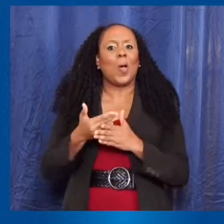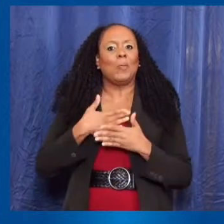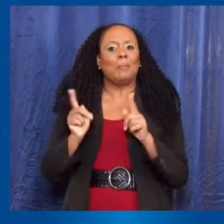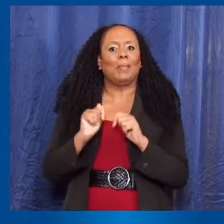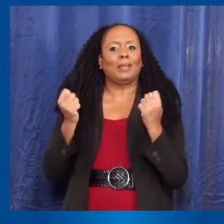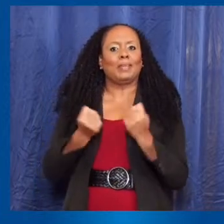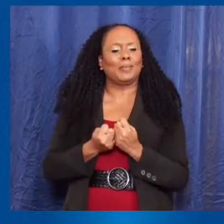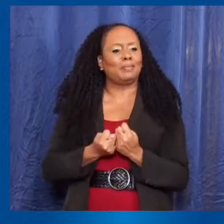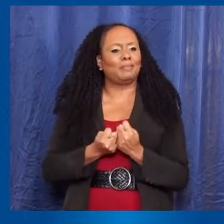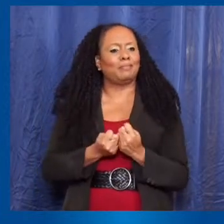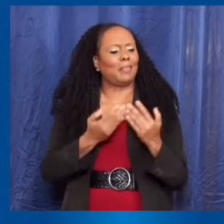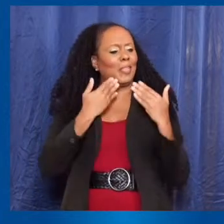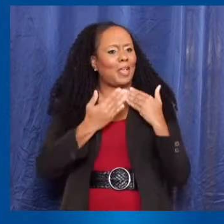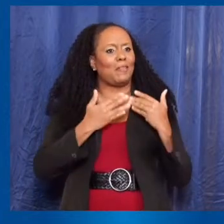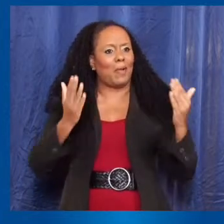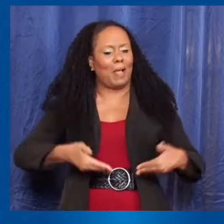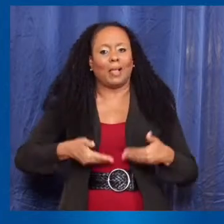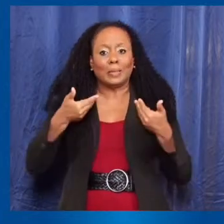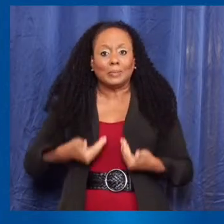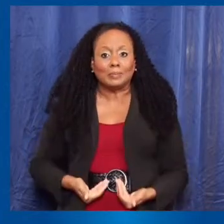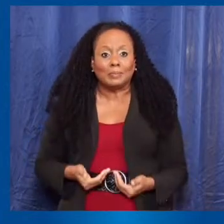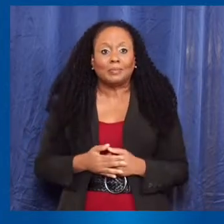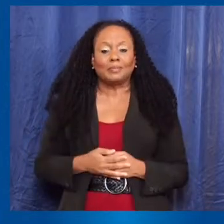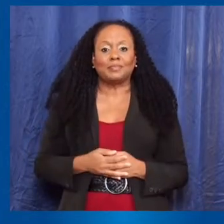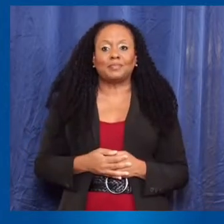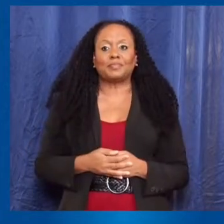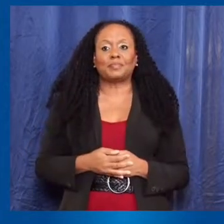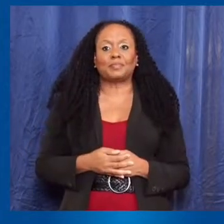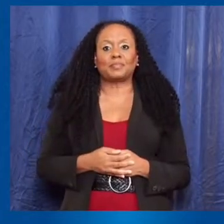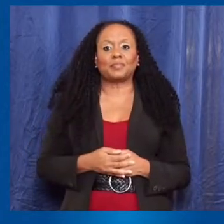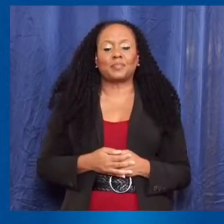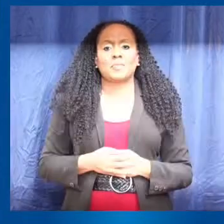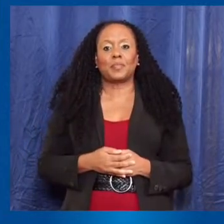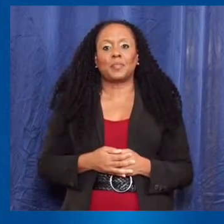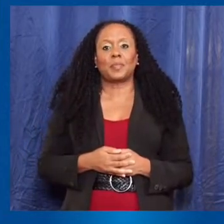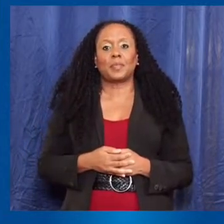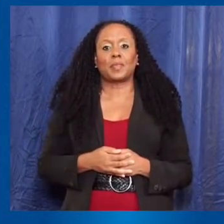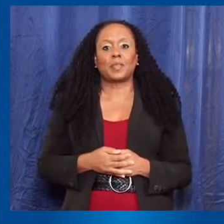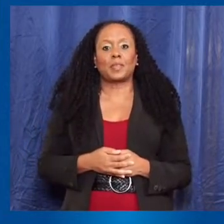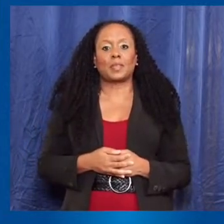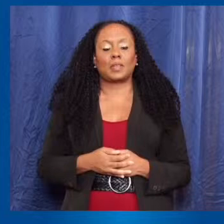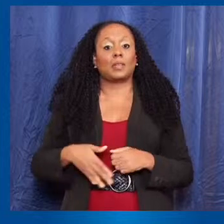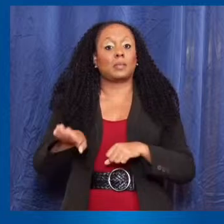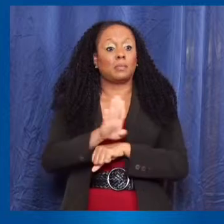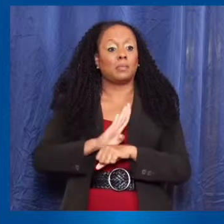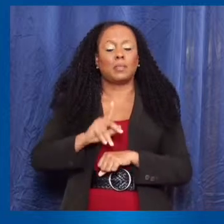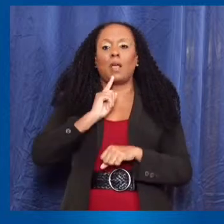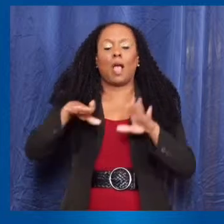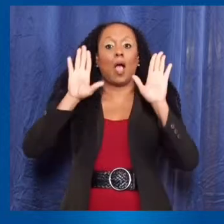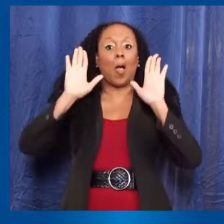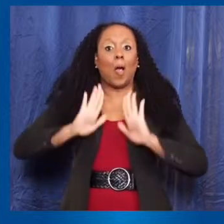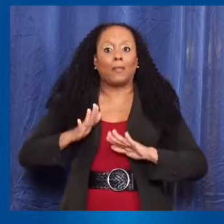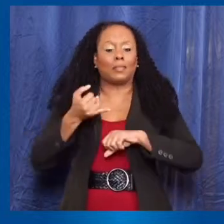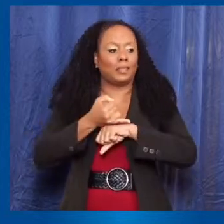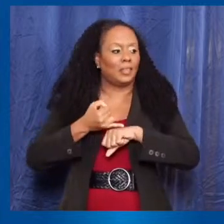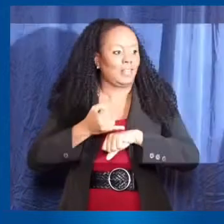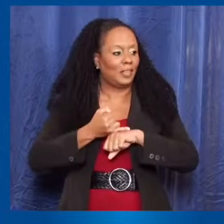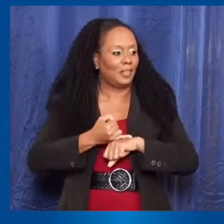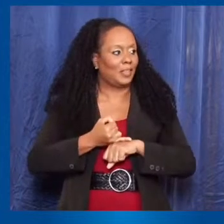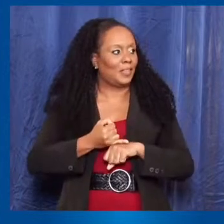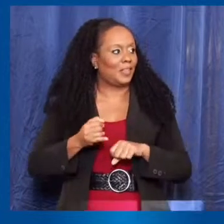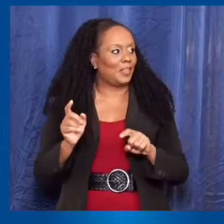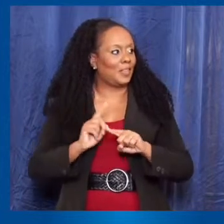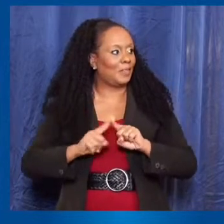delegation. I'm delighted because Barbados is actually an incredible island, yet it had never seen a